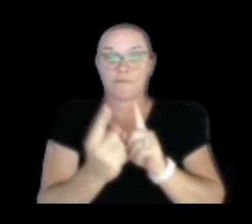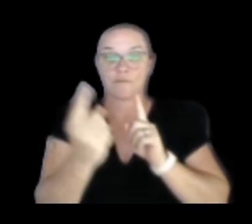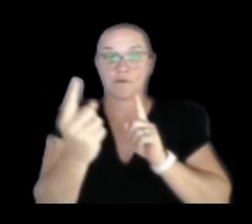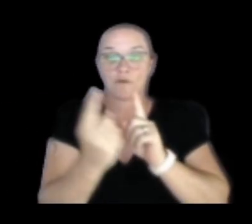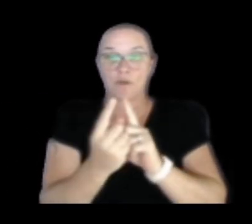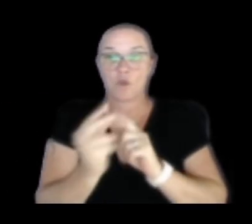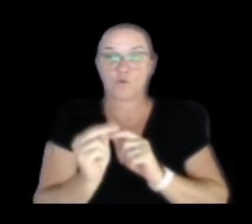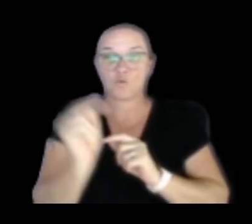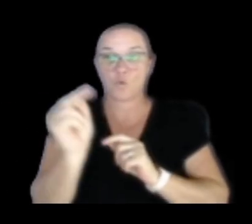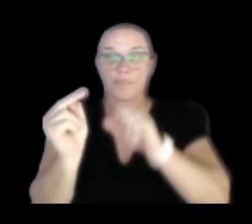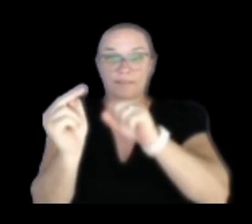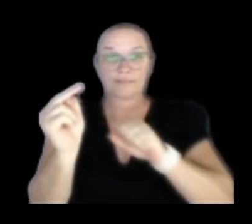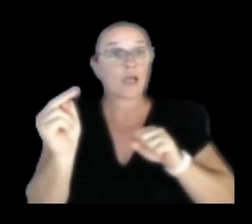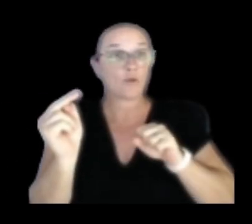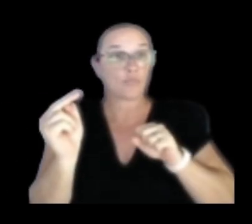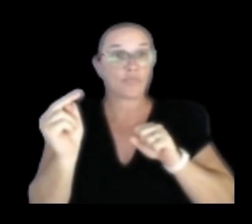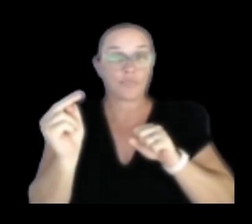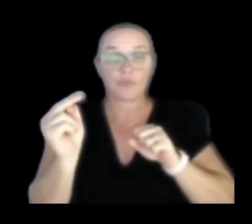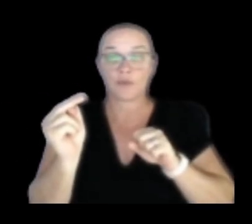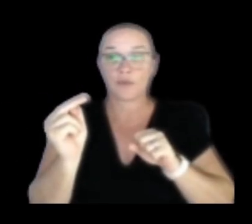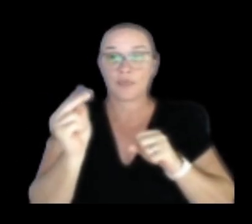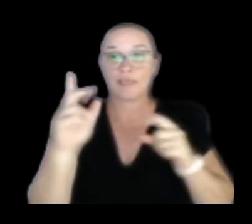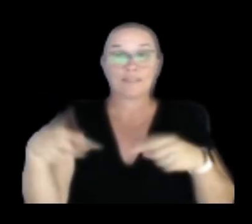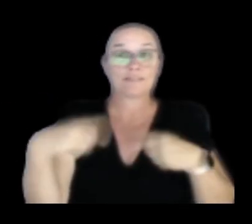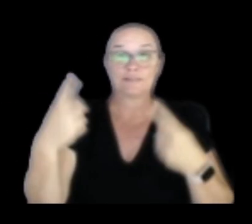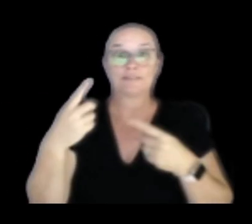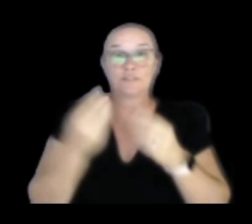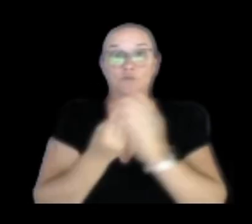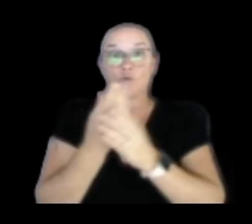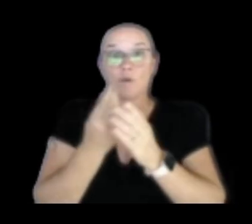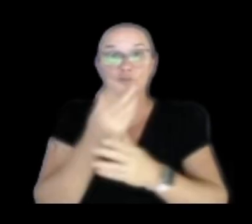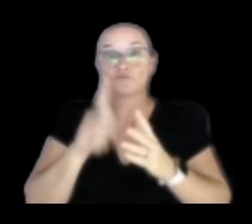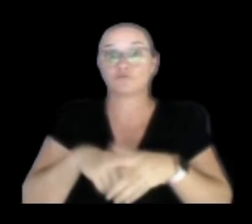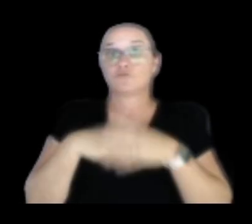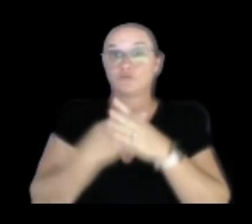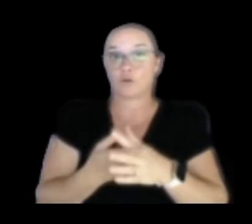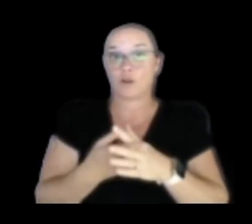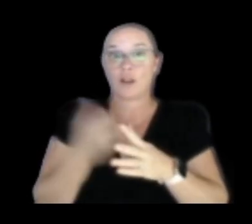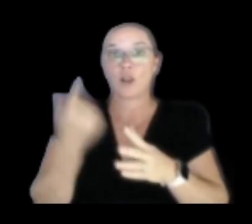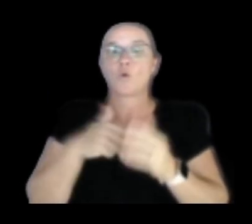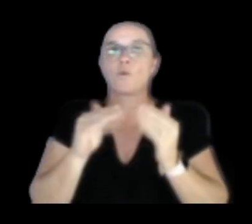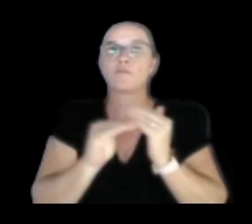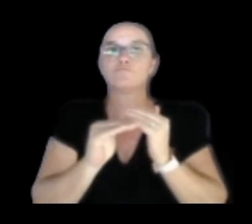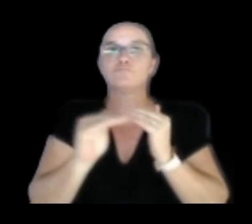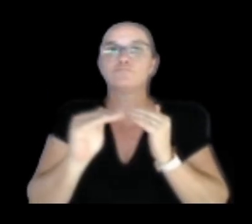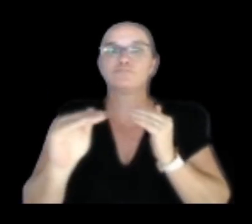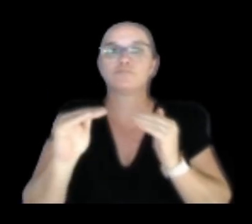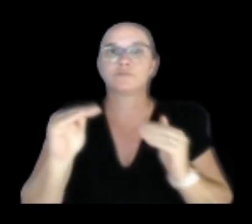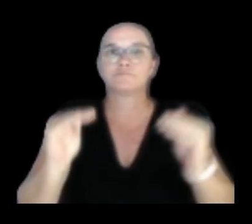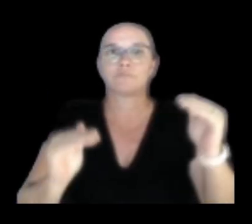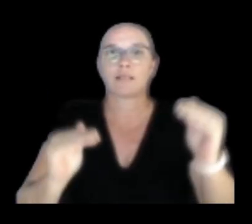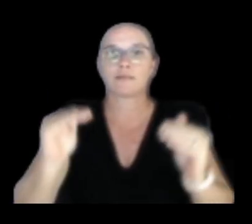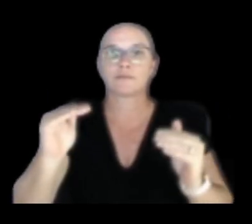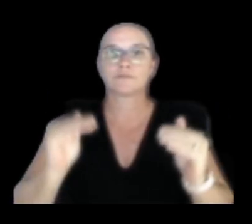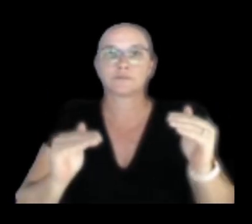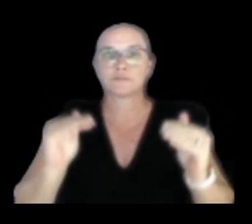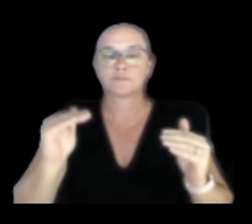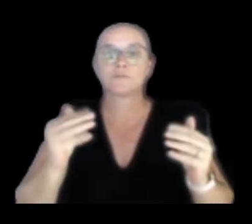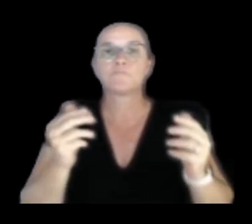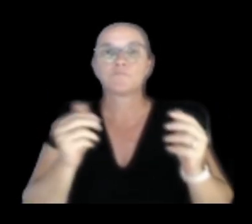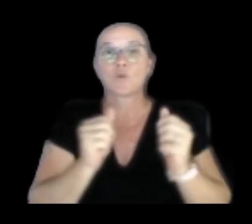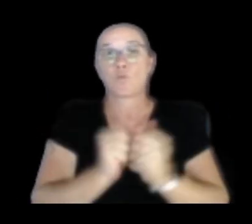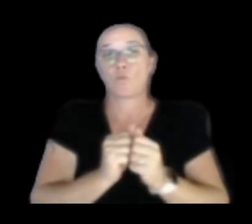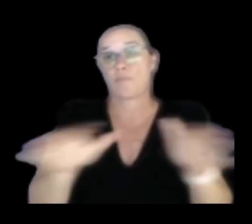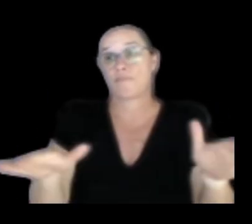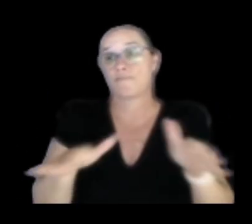since our eruption began in December here, we've stabilized into a quasi-equilibrium here, with volcano